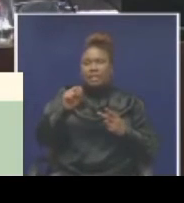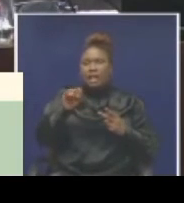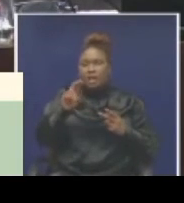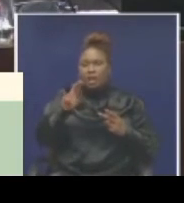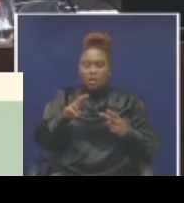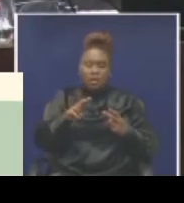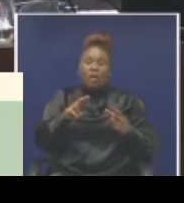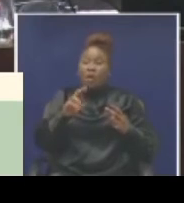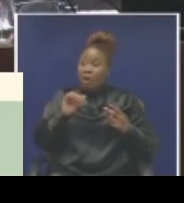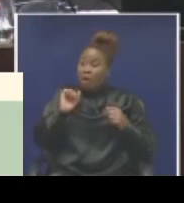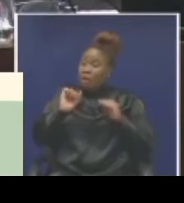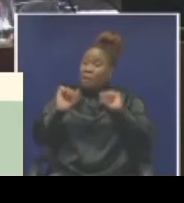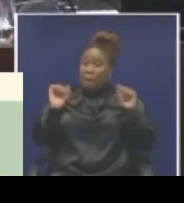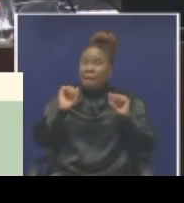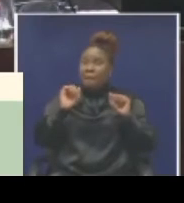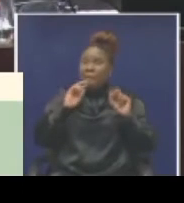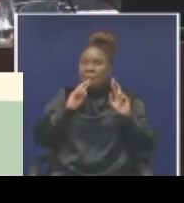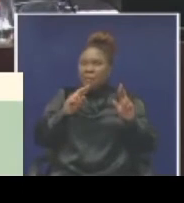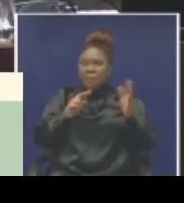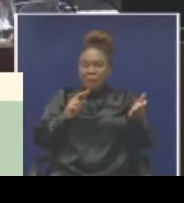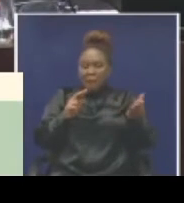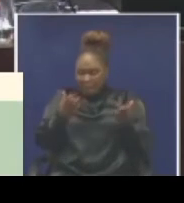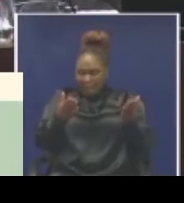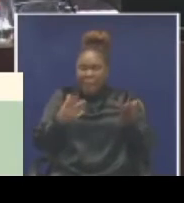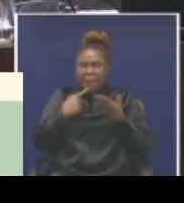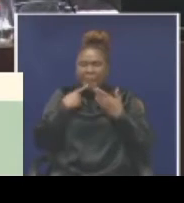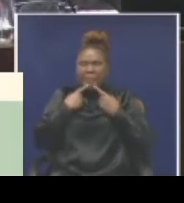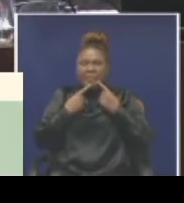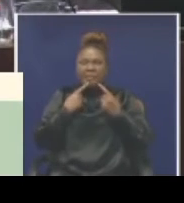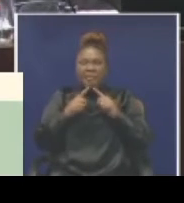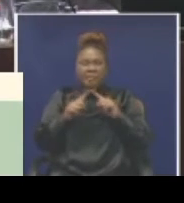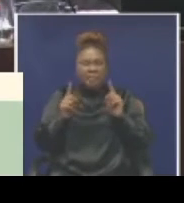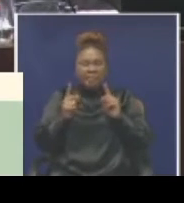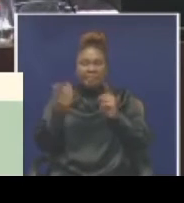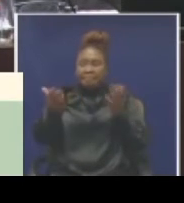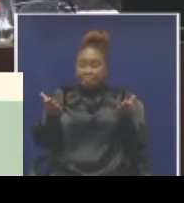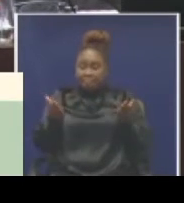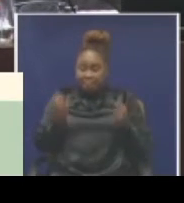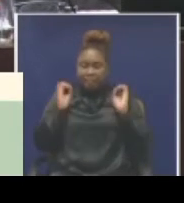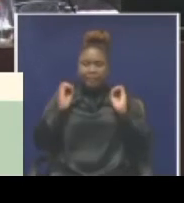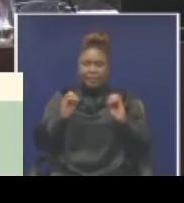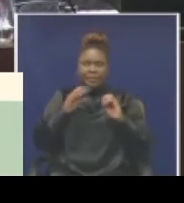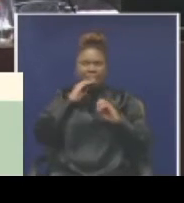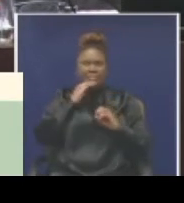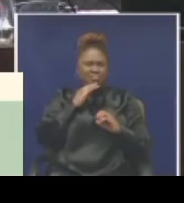deal with their reports. That has never happened, and it's something which we are not